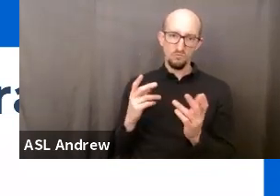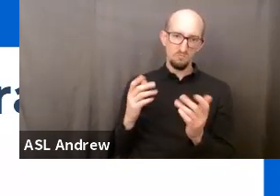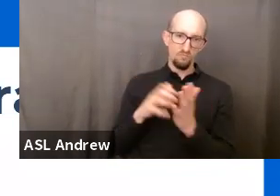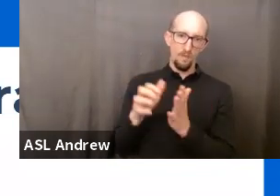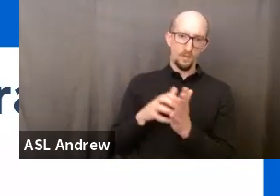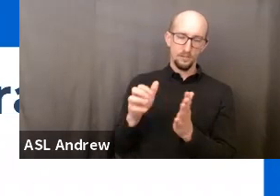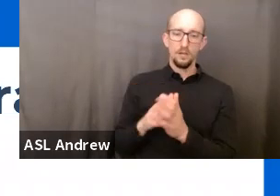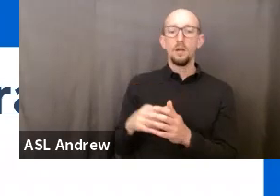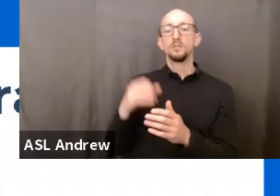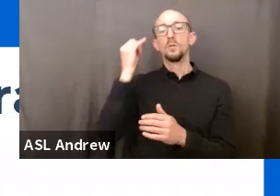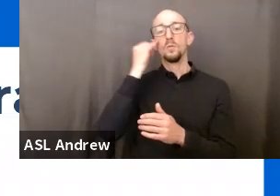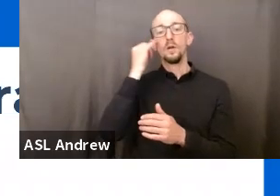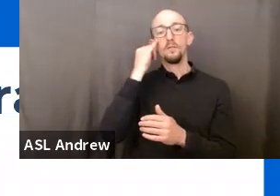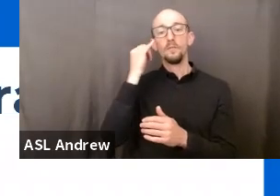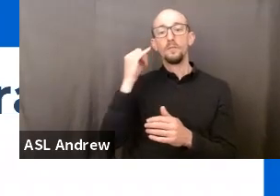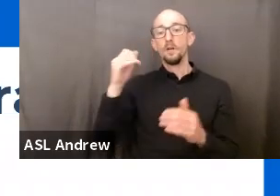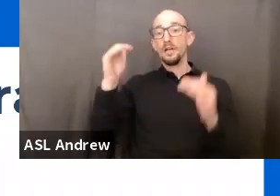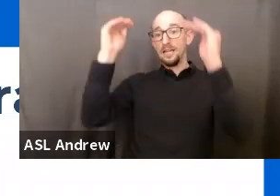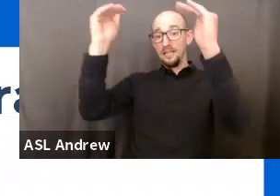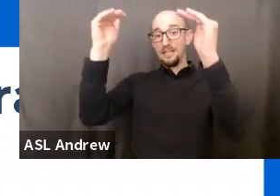next chunk of students